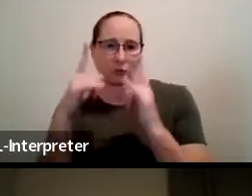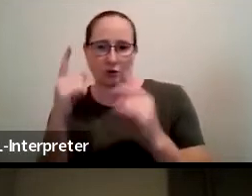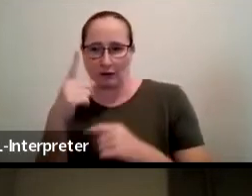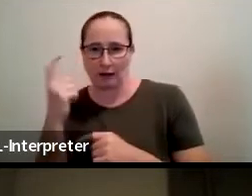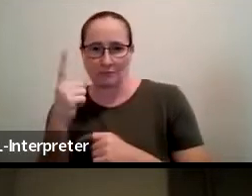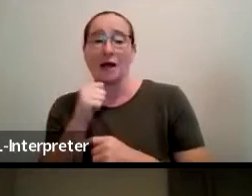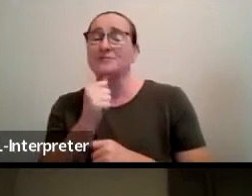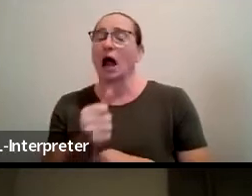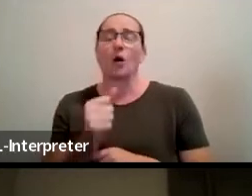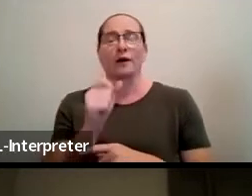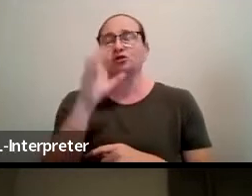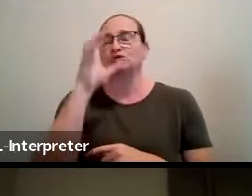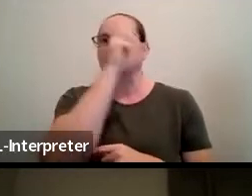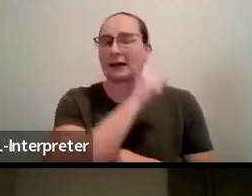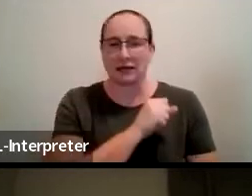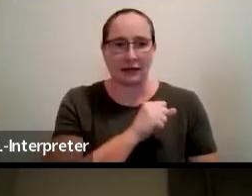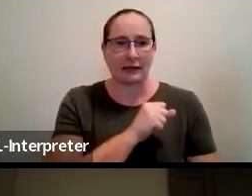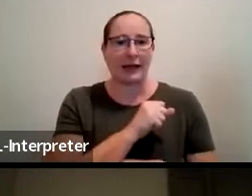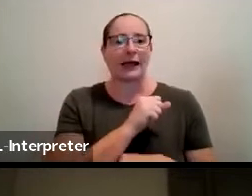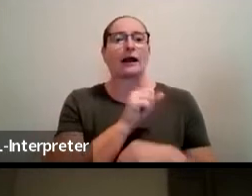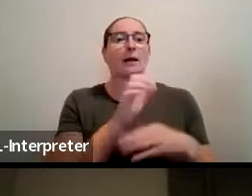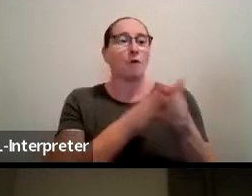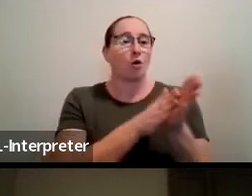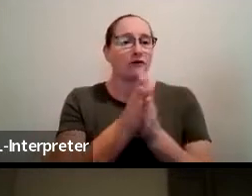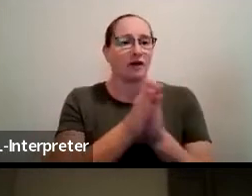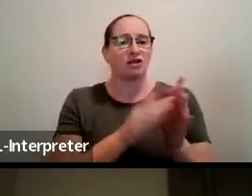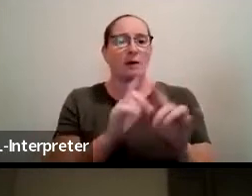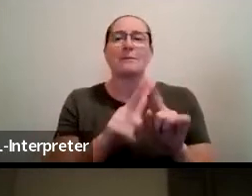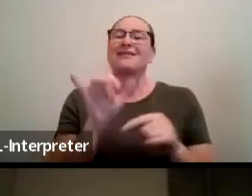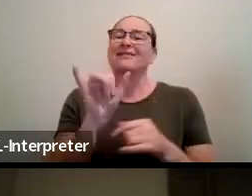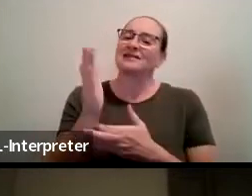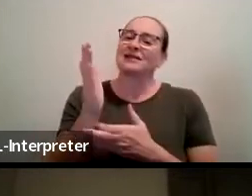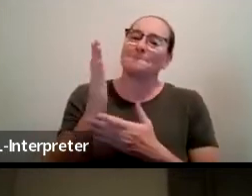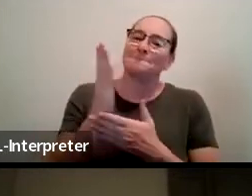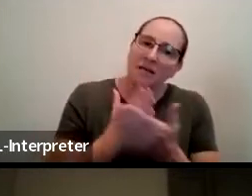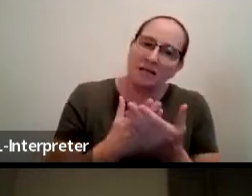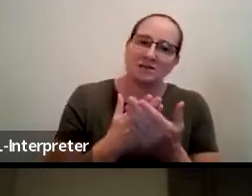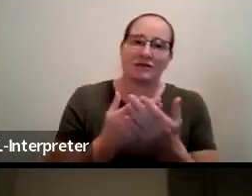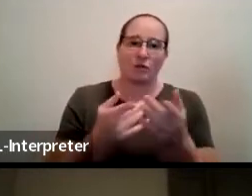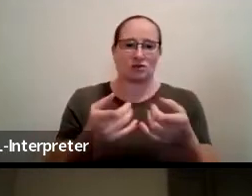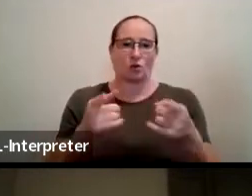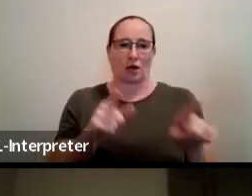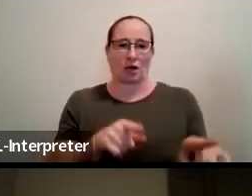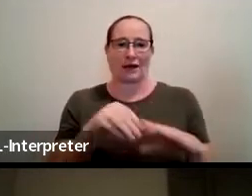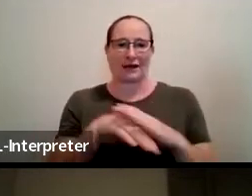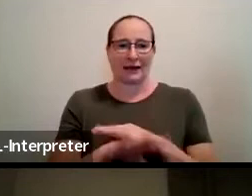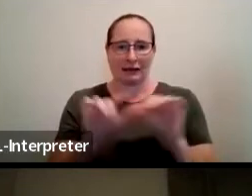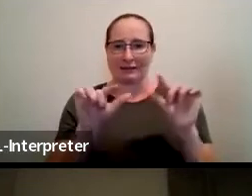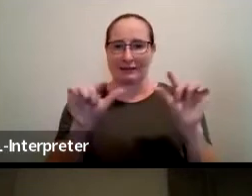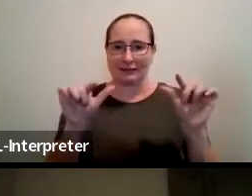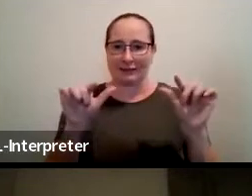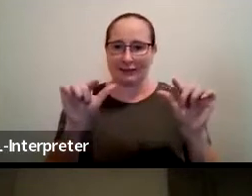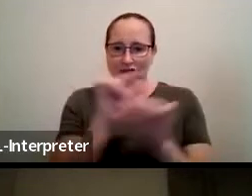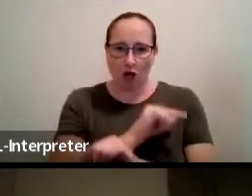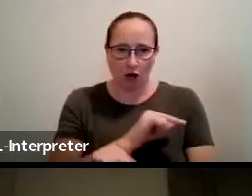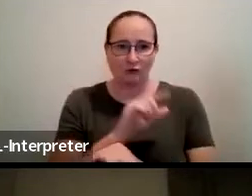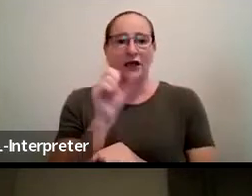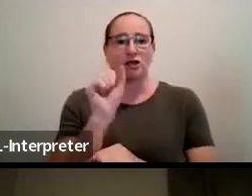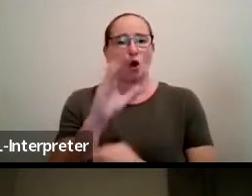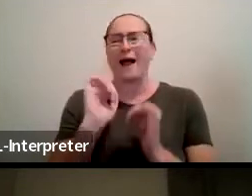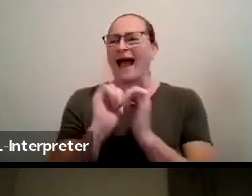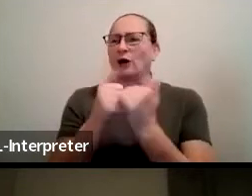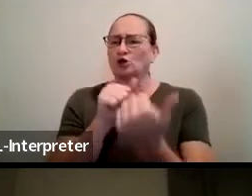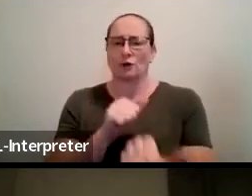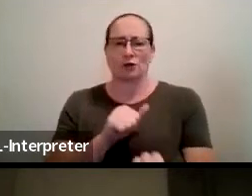not going to speculate as to motivation, but it's of a piece with what is going on here in this geography. So I think, how do